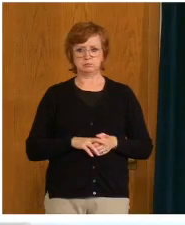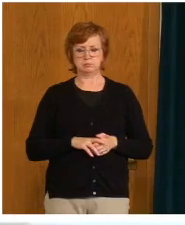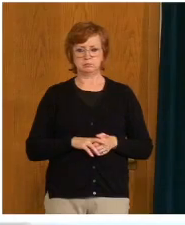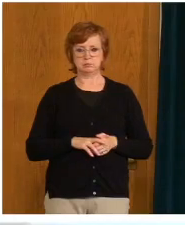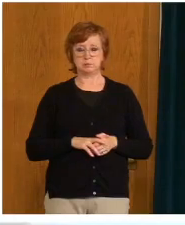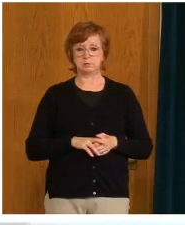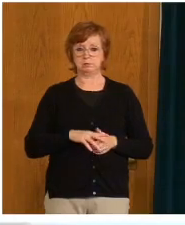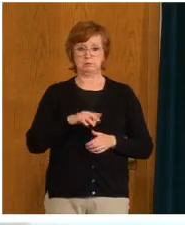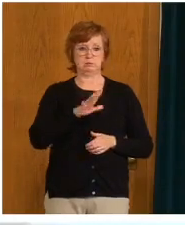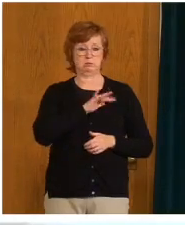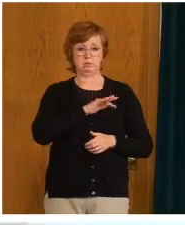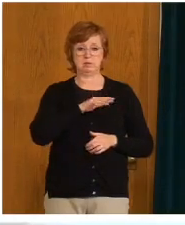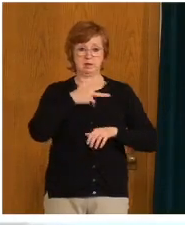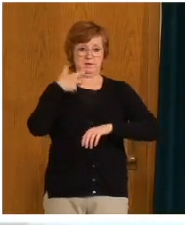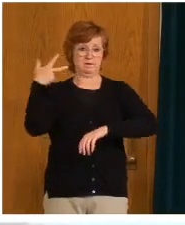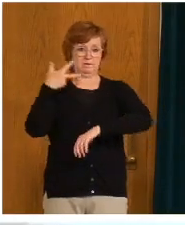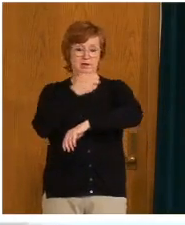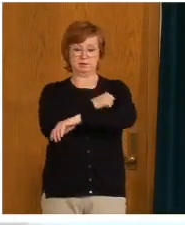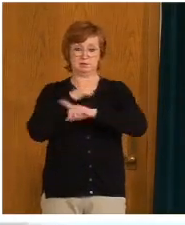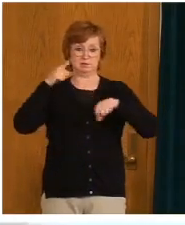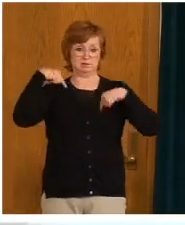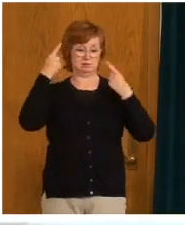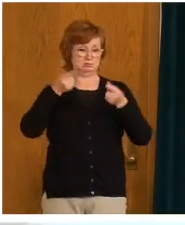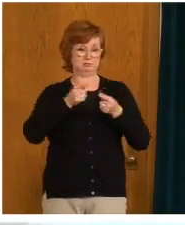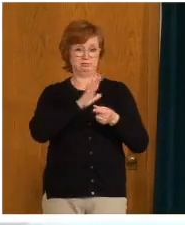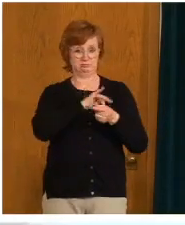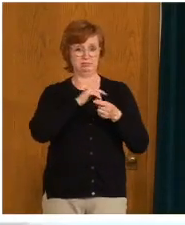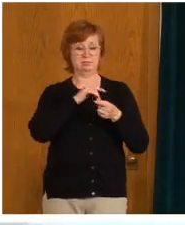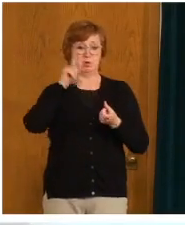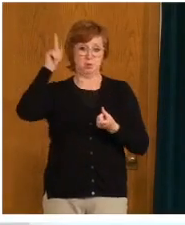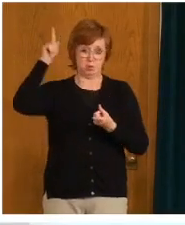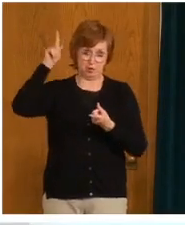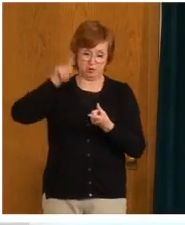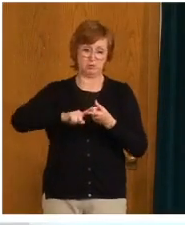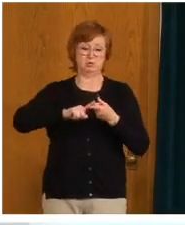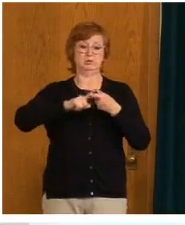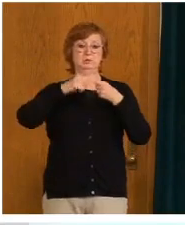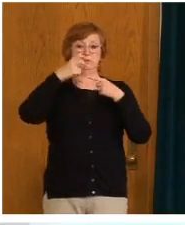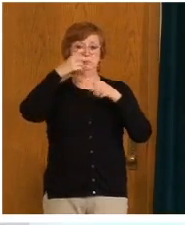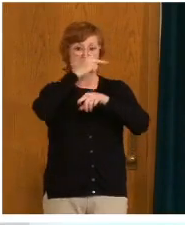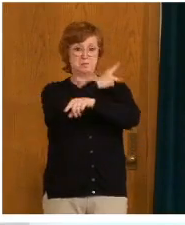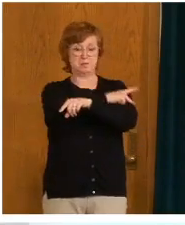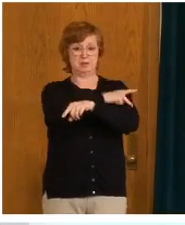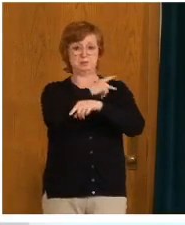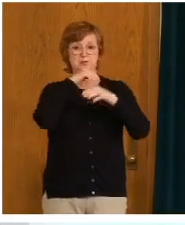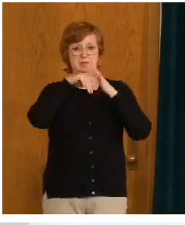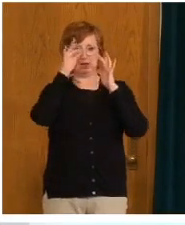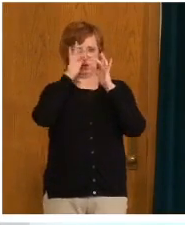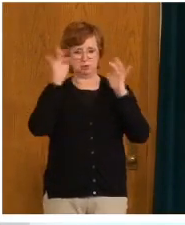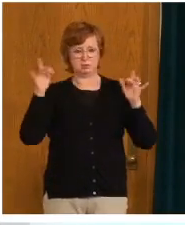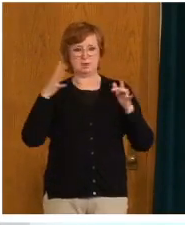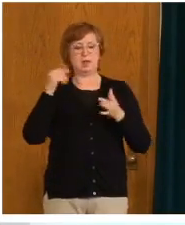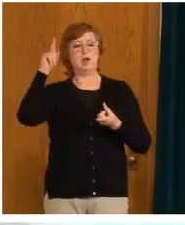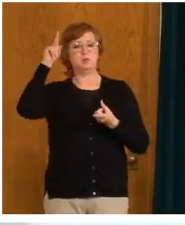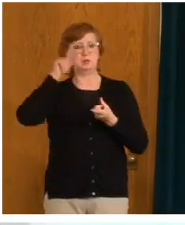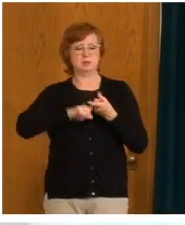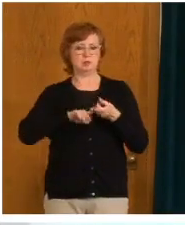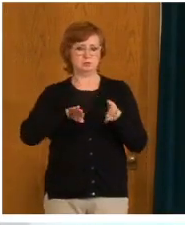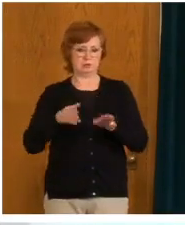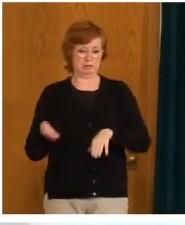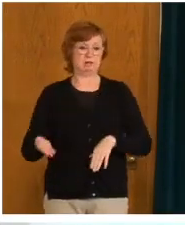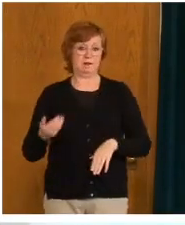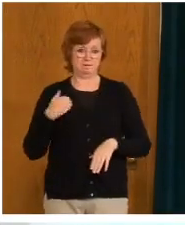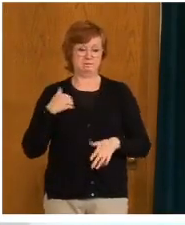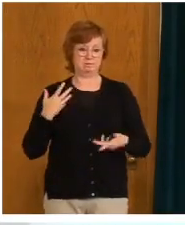performing exactly as the study showed. They are dramatically reducing hospitalization and death. But still, there will be a